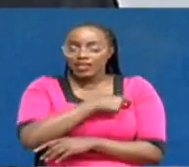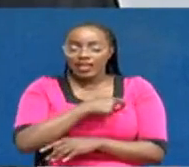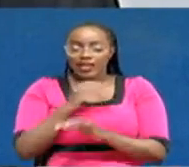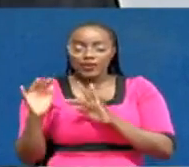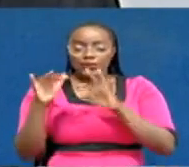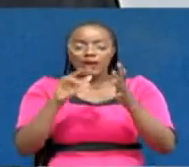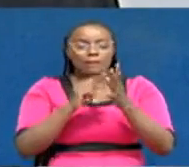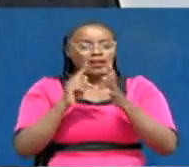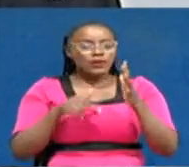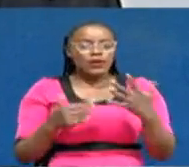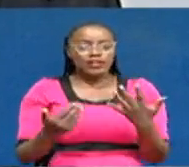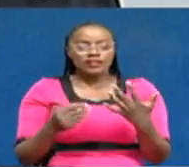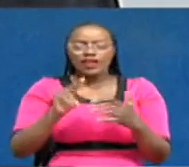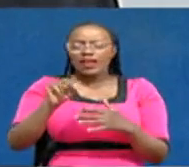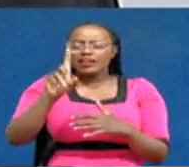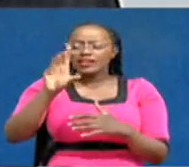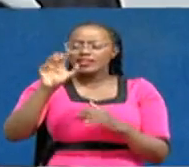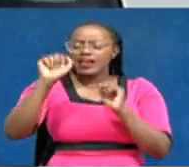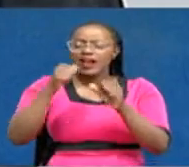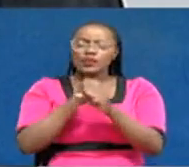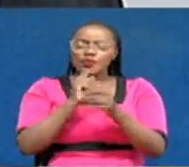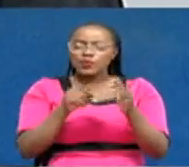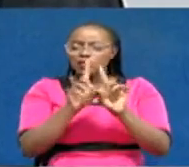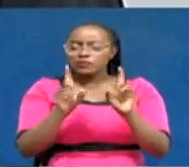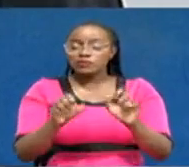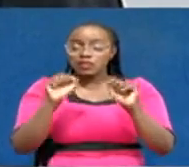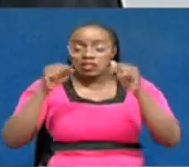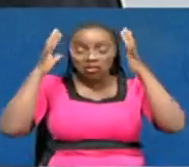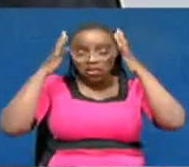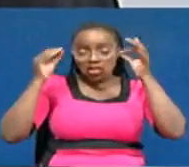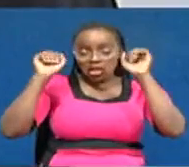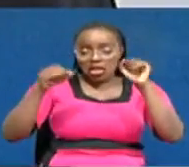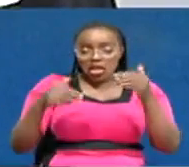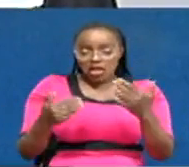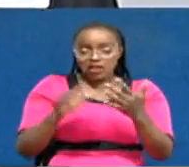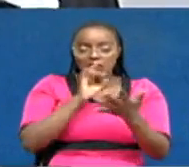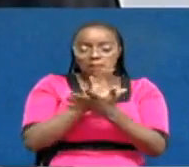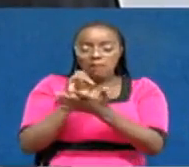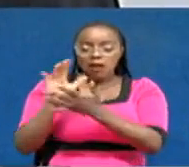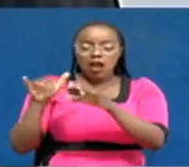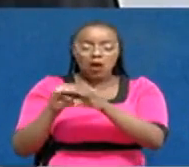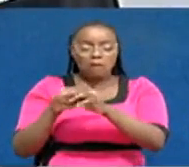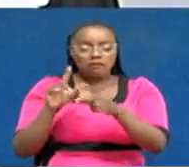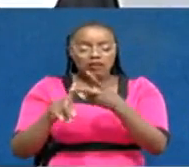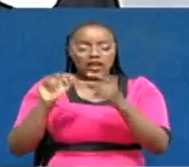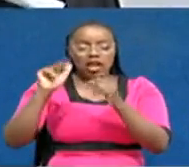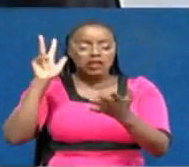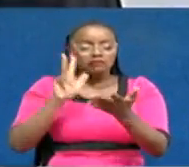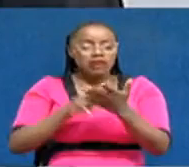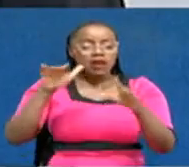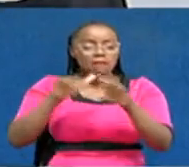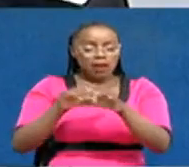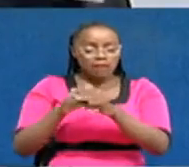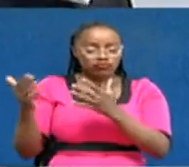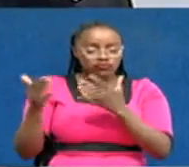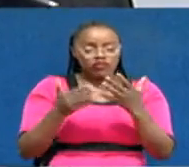delegates. So what can the NDC do? Well, it can decide on expulsion of members, can ratify amendments